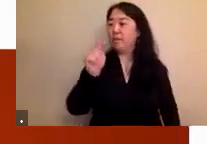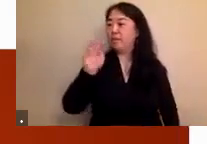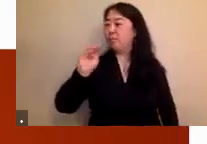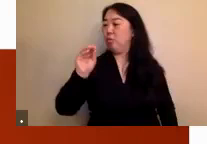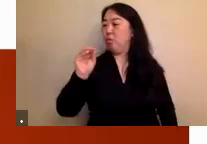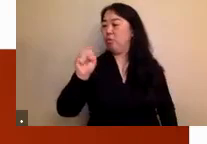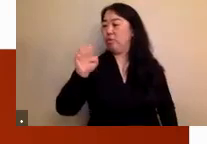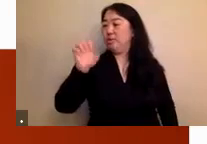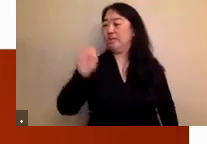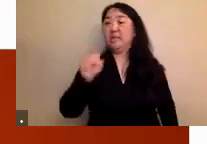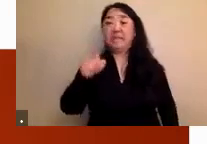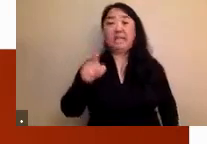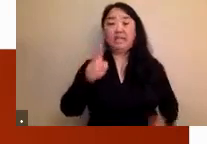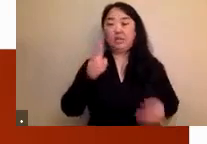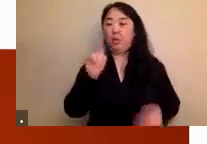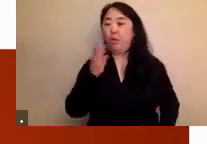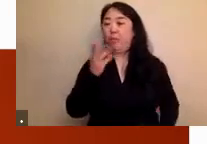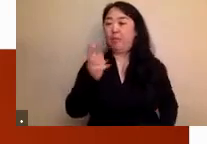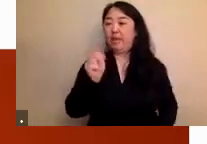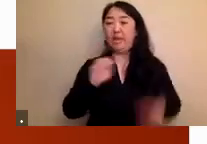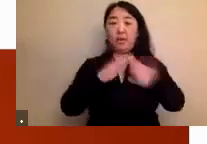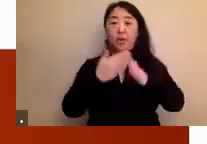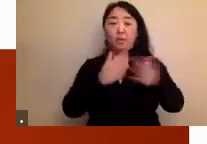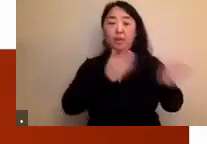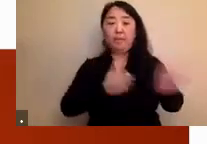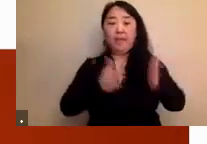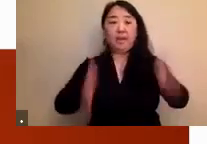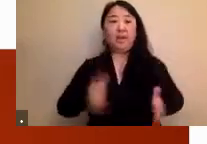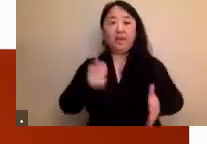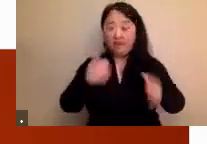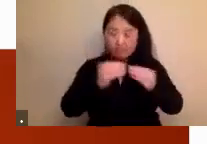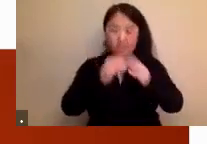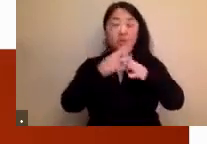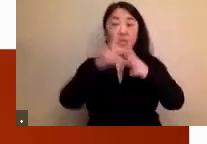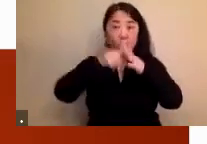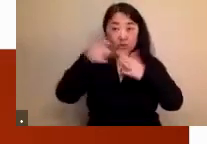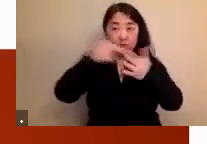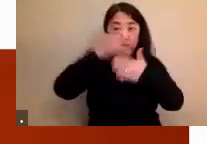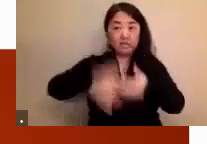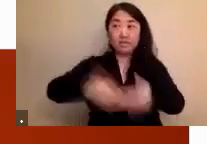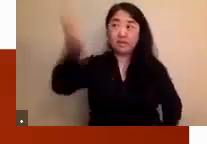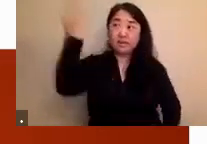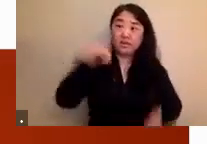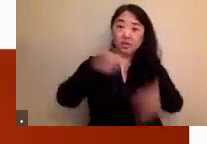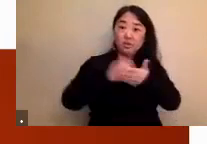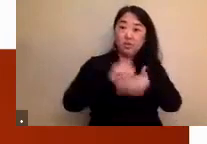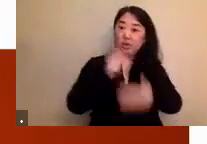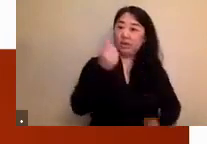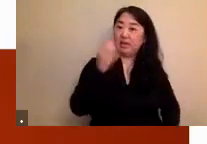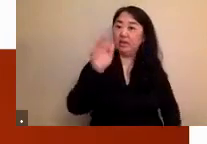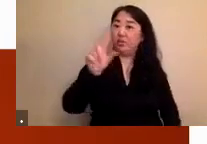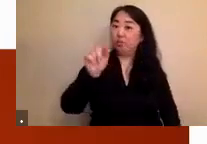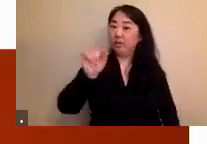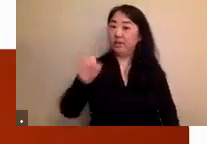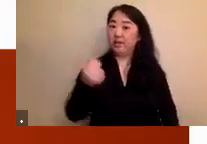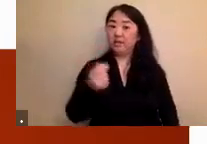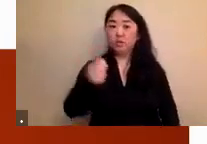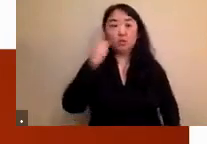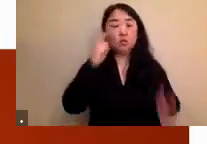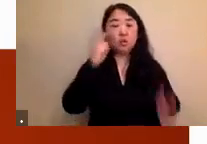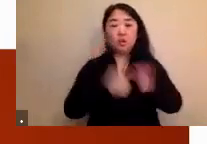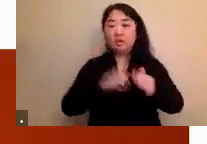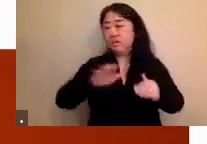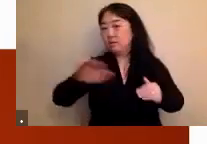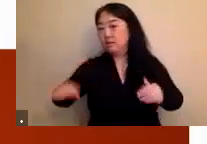he began this project in New York during the 1920s. So on each side of the roads here, you had your Black